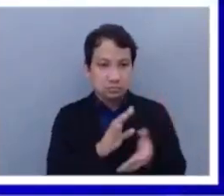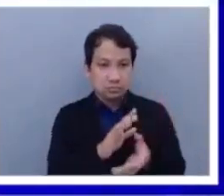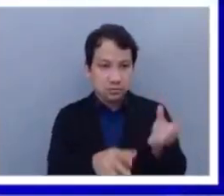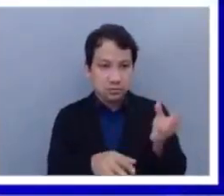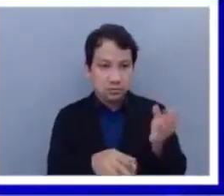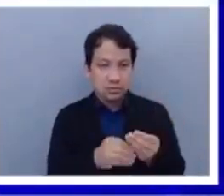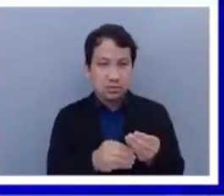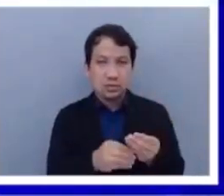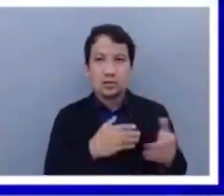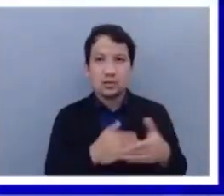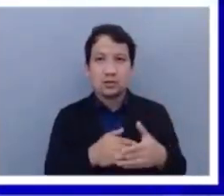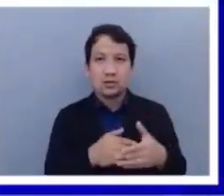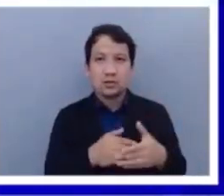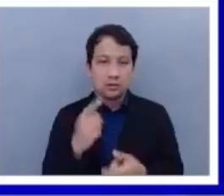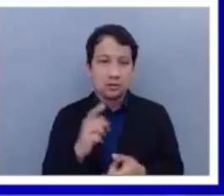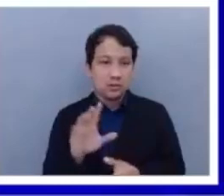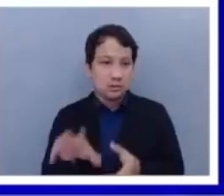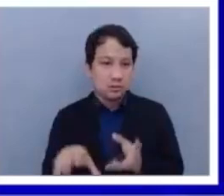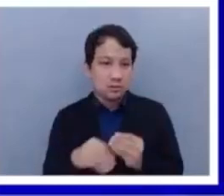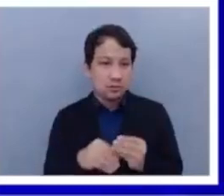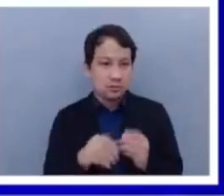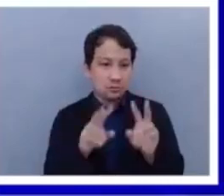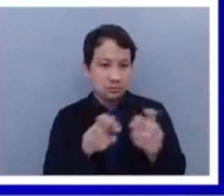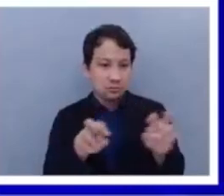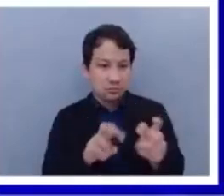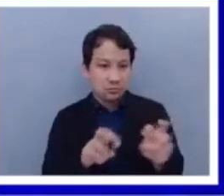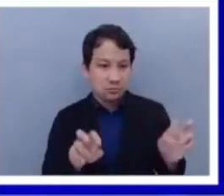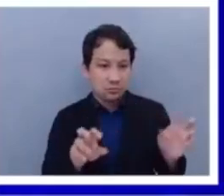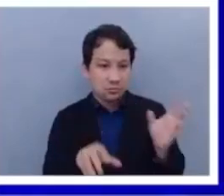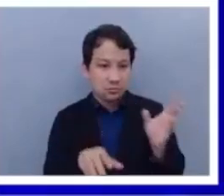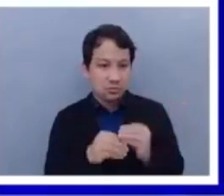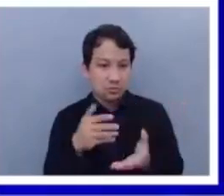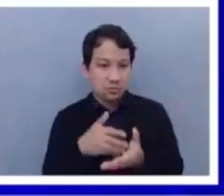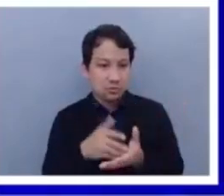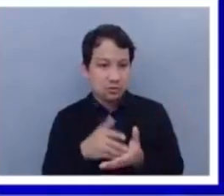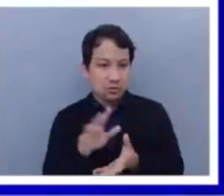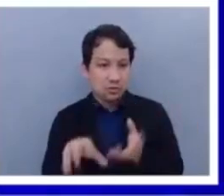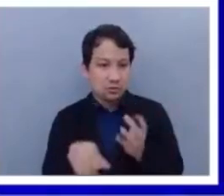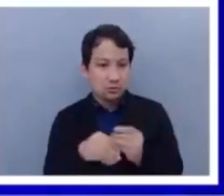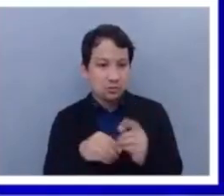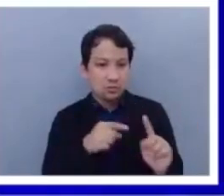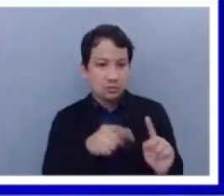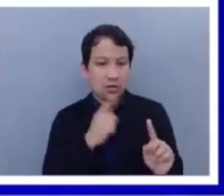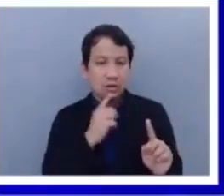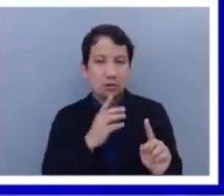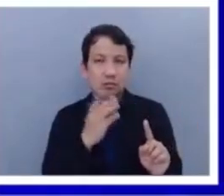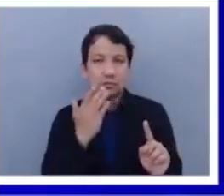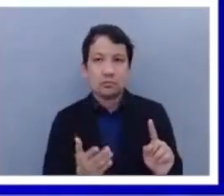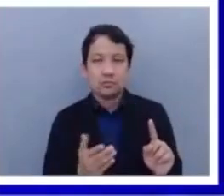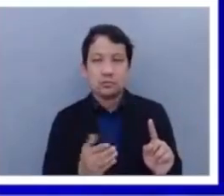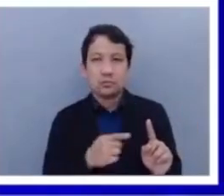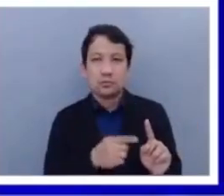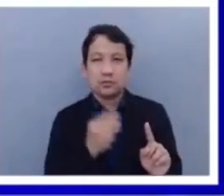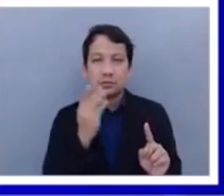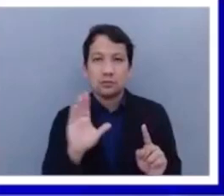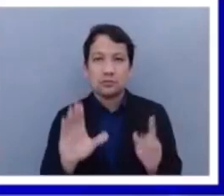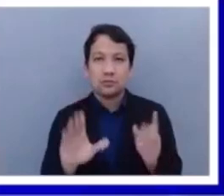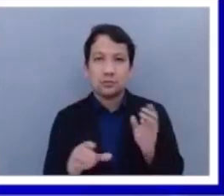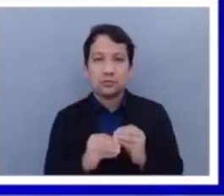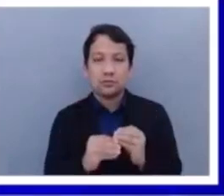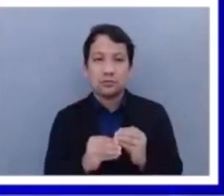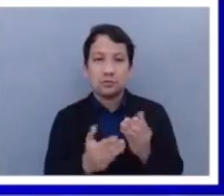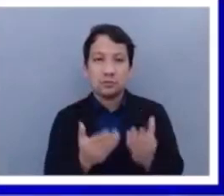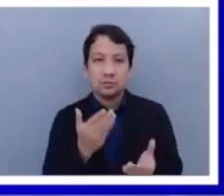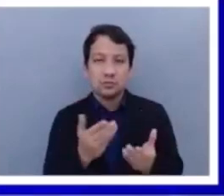perhaps if some researchers can study, because as we report in our other official